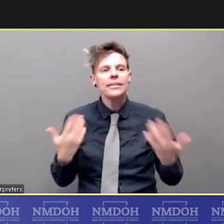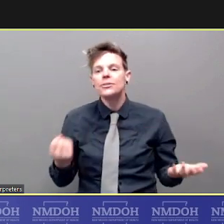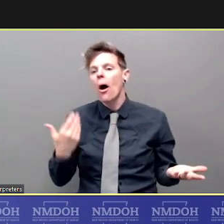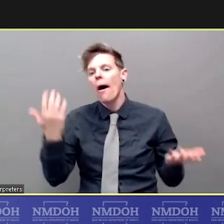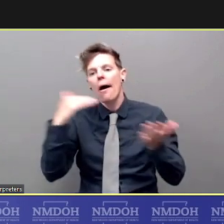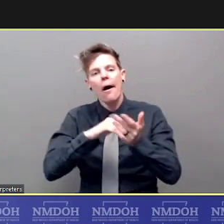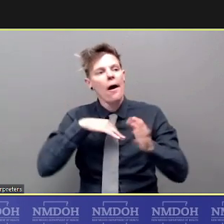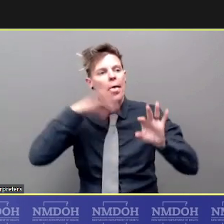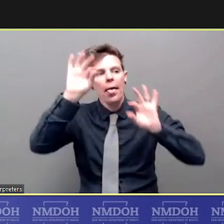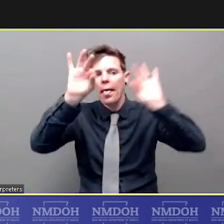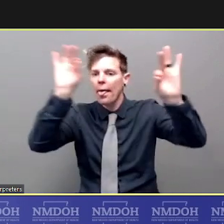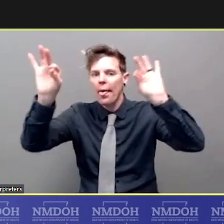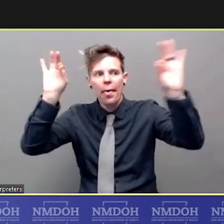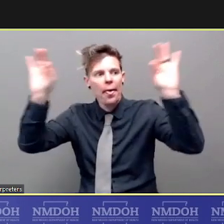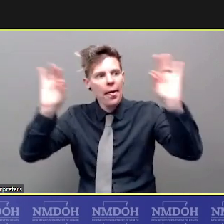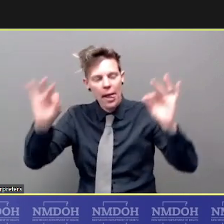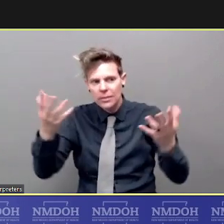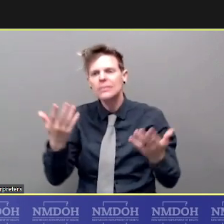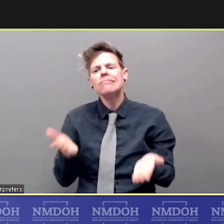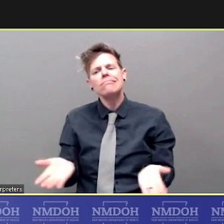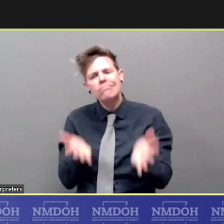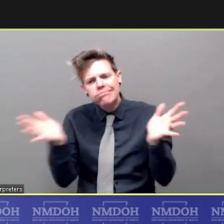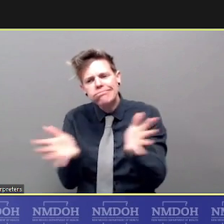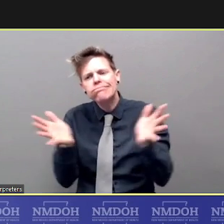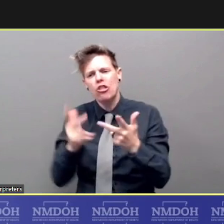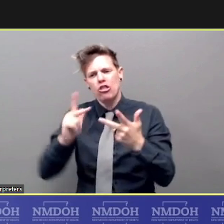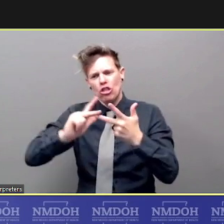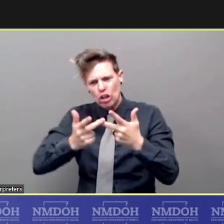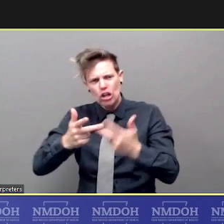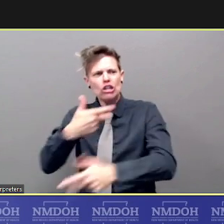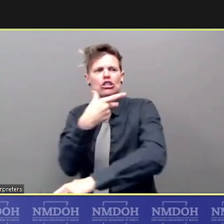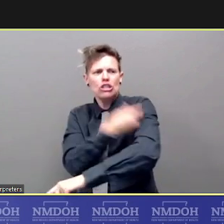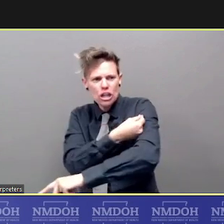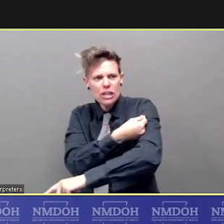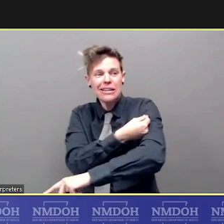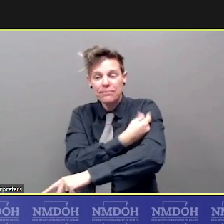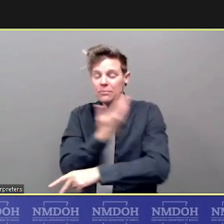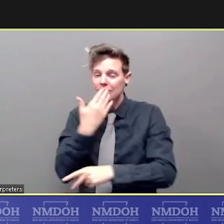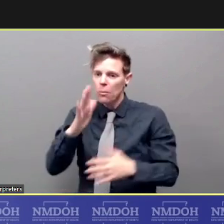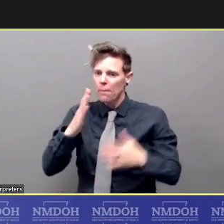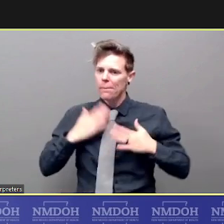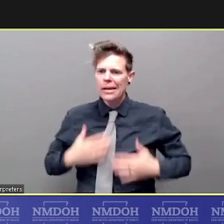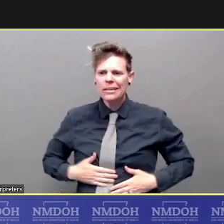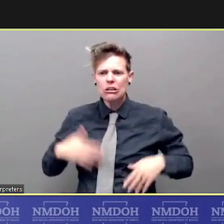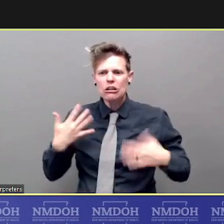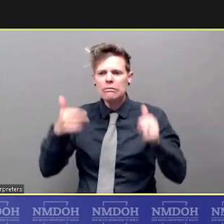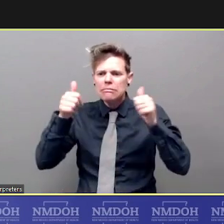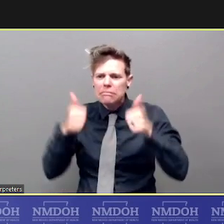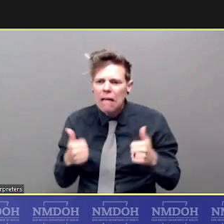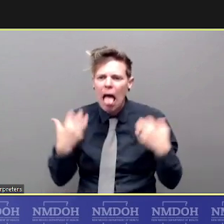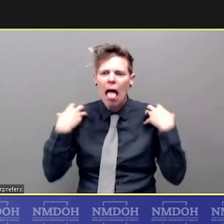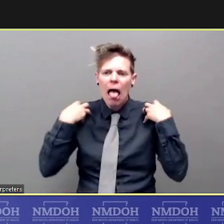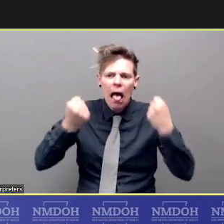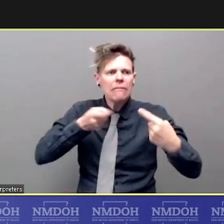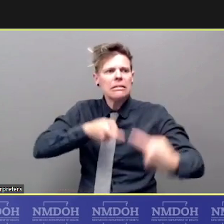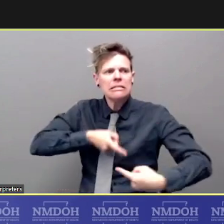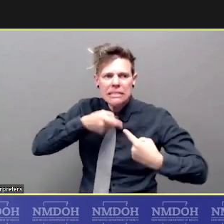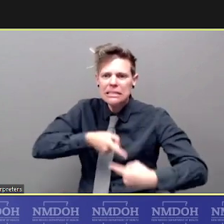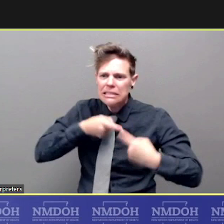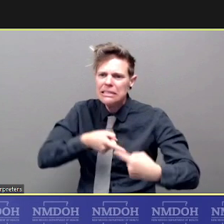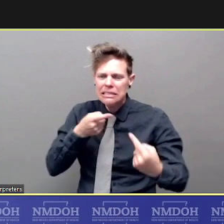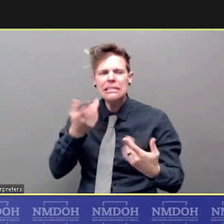David said, if you have symptoms, you're at high risk, and you test positive for COVID, get your Paxlovid as soon as you